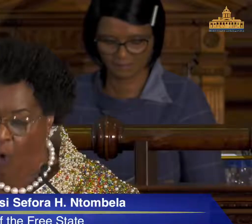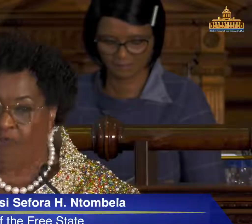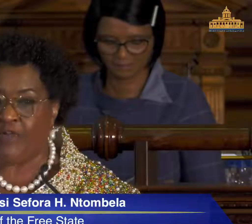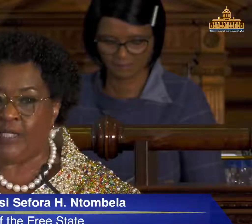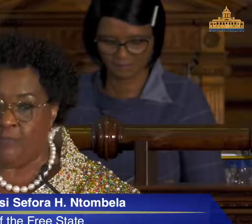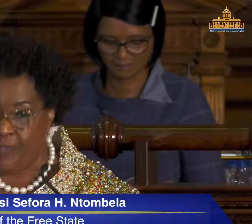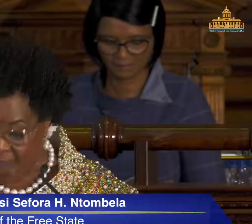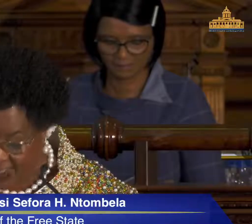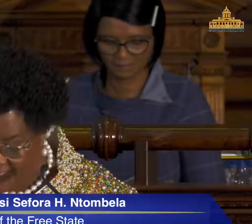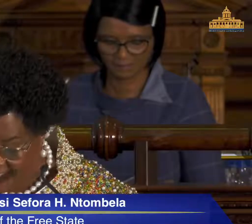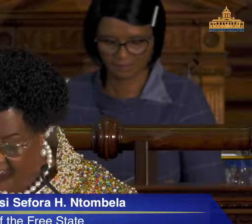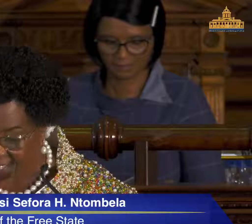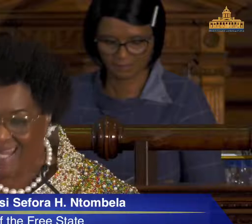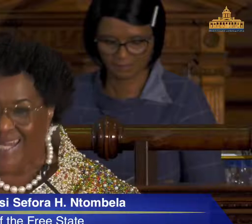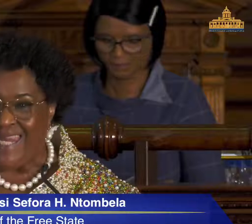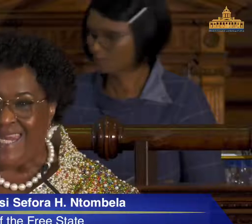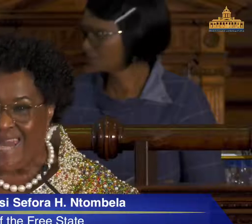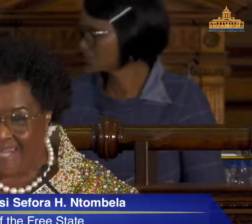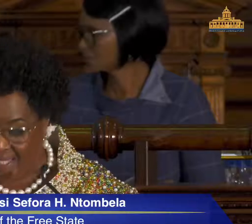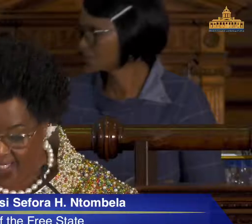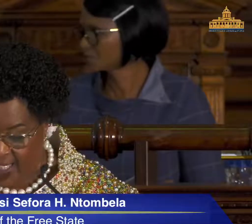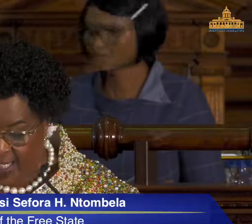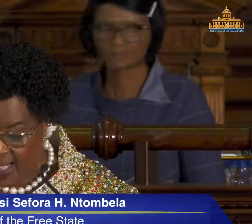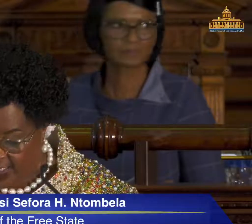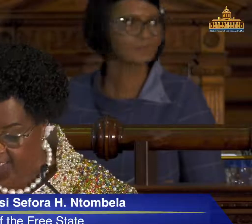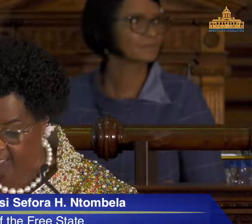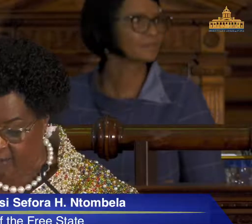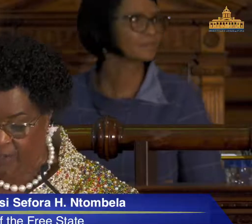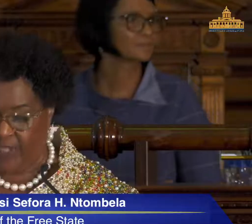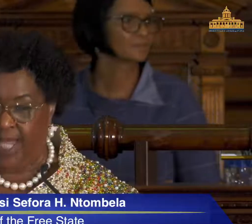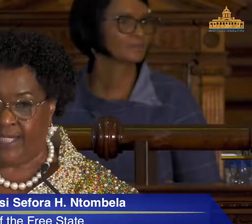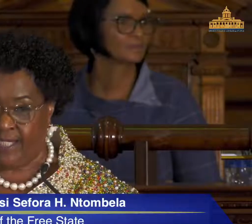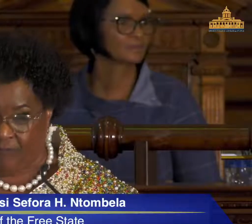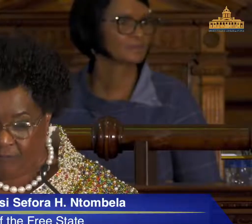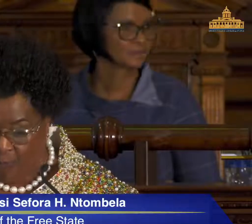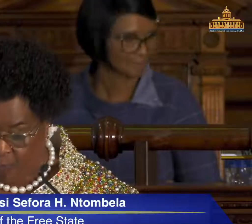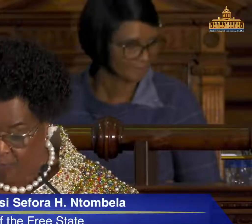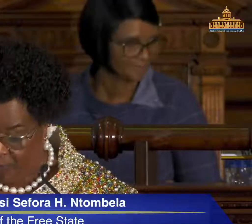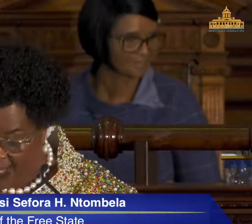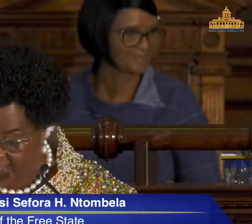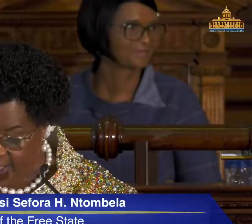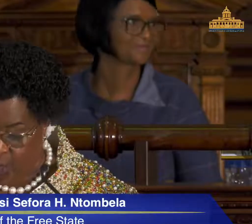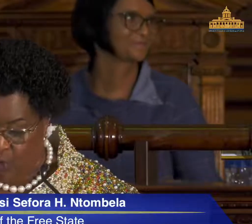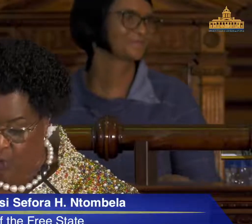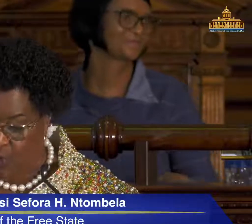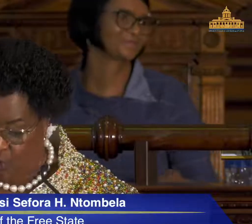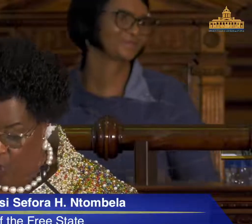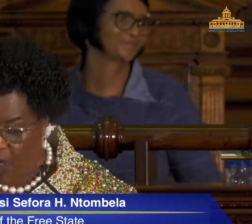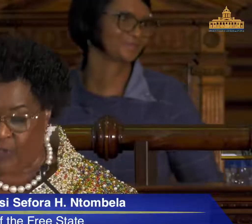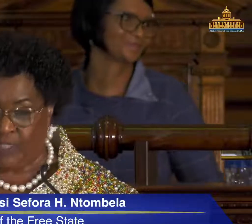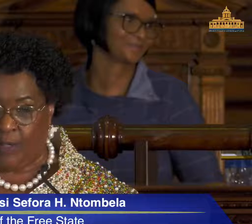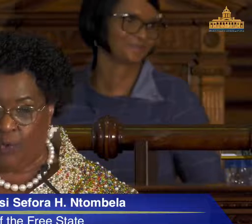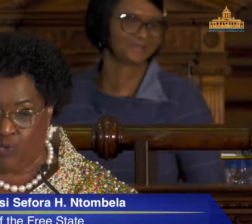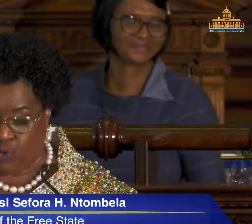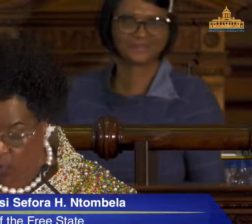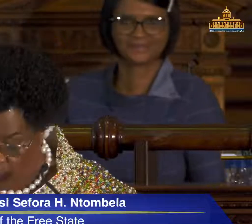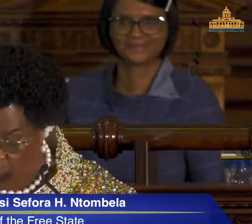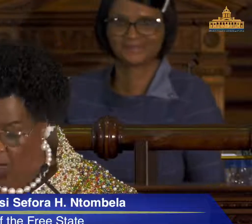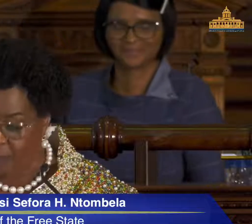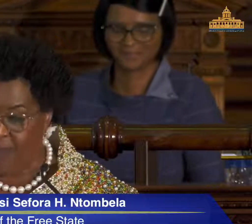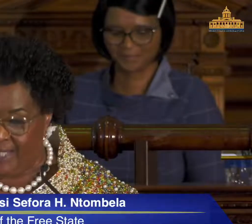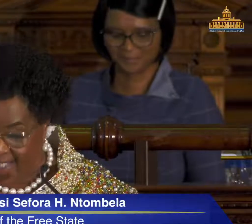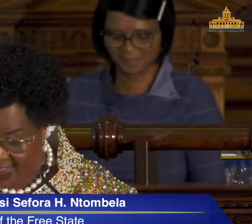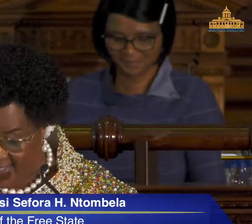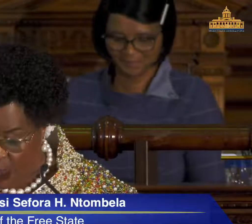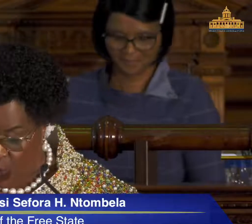year of implementation, nothing else. If we are not prepared to do what we are supposed to